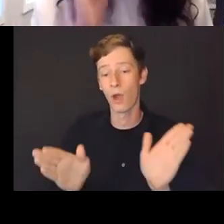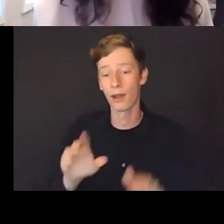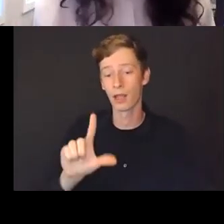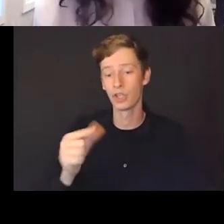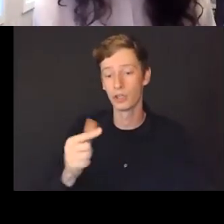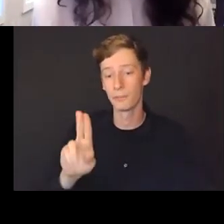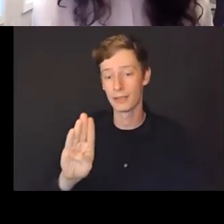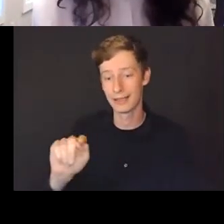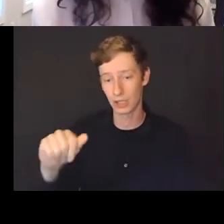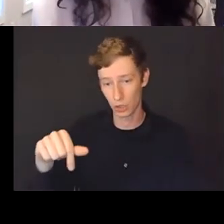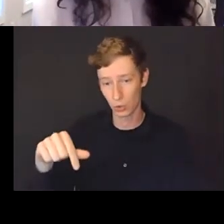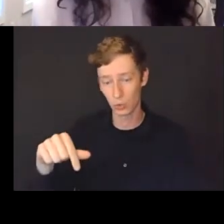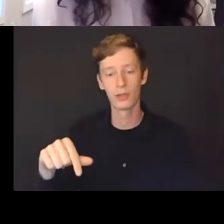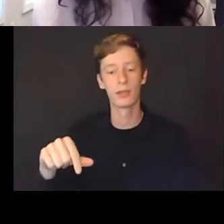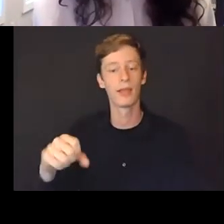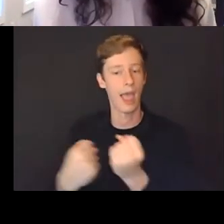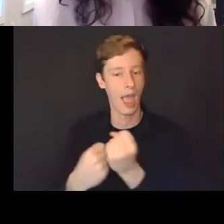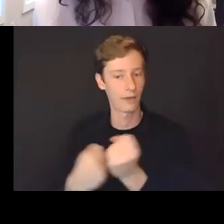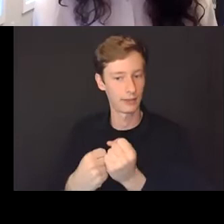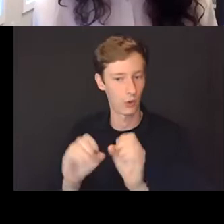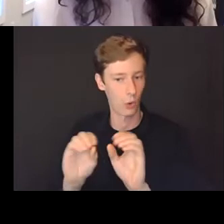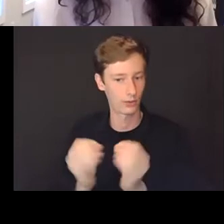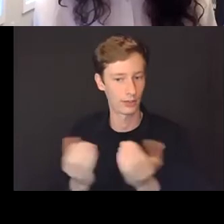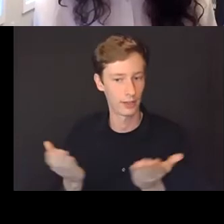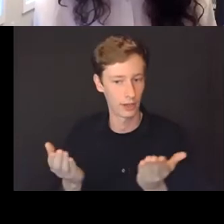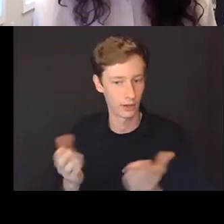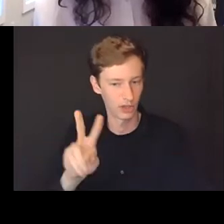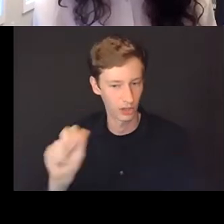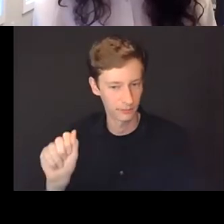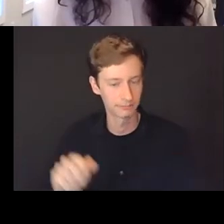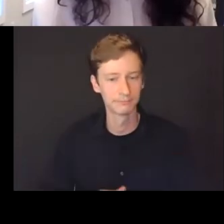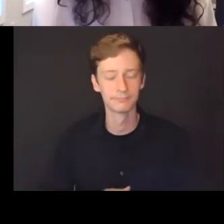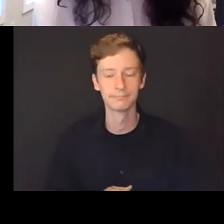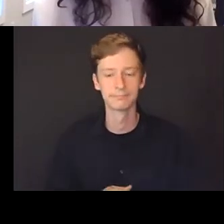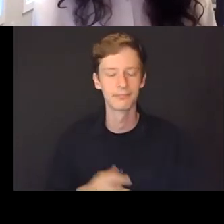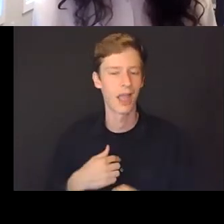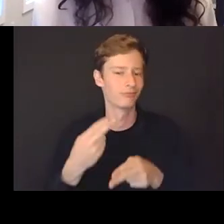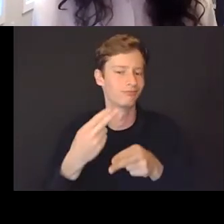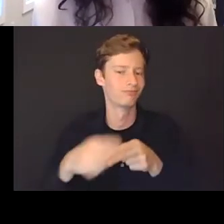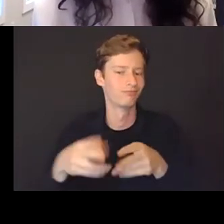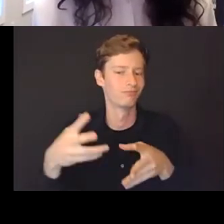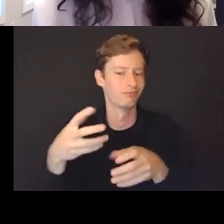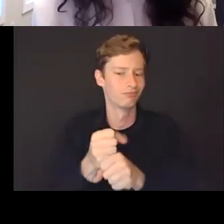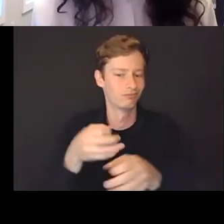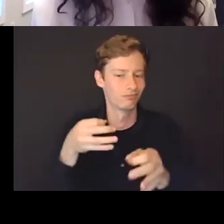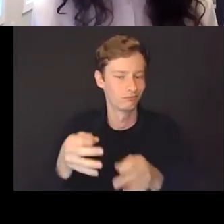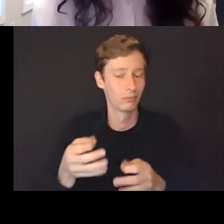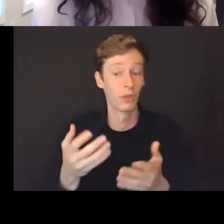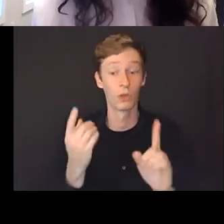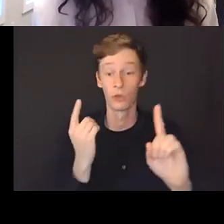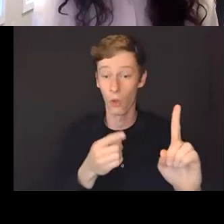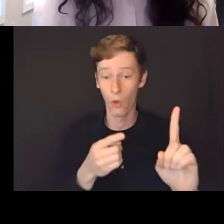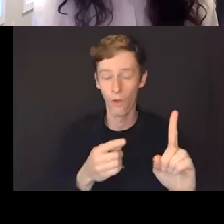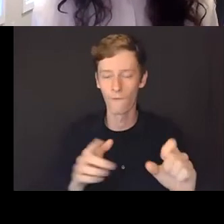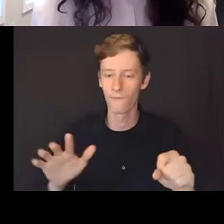Virginia, working to put it in an elevator pitch, just, full liberation for LGBTQ